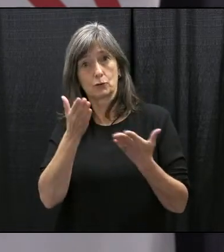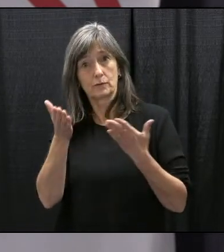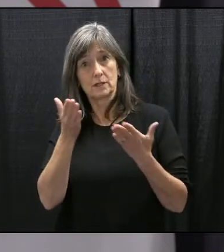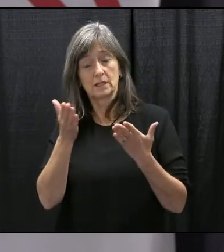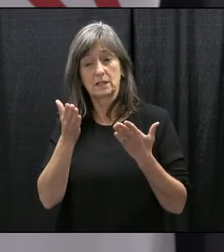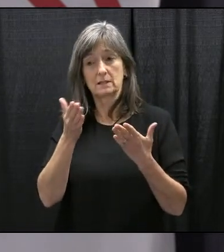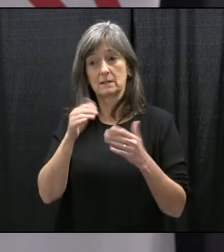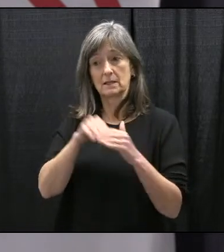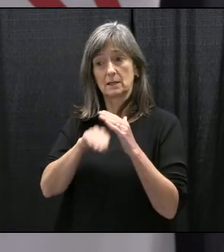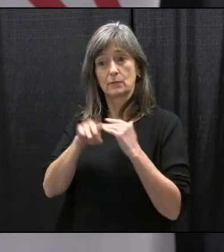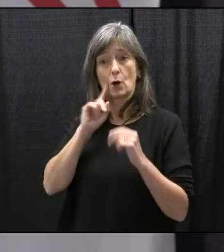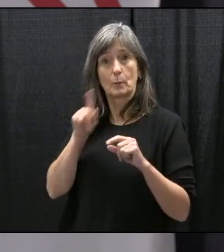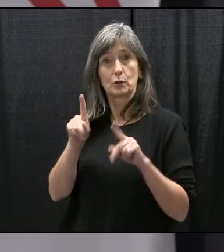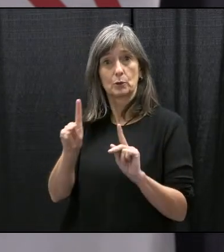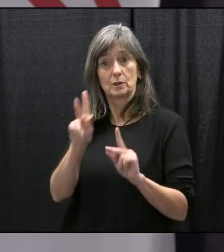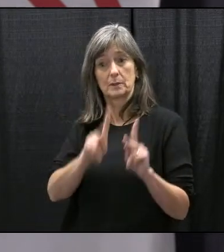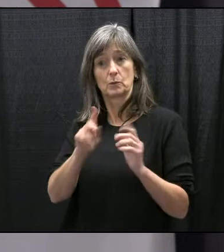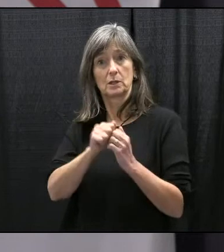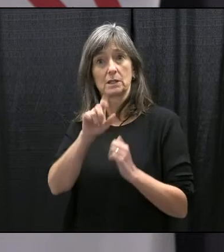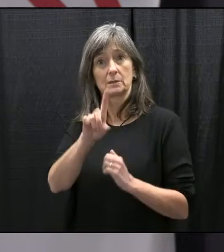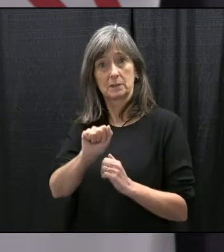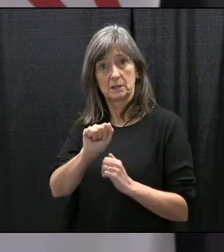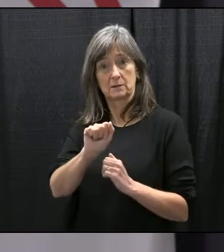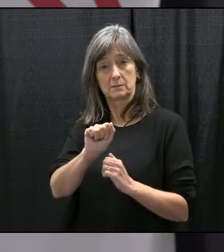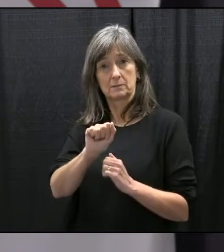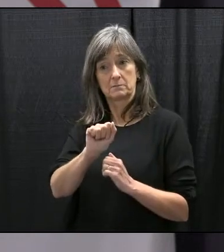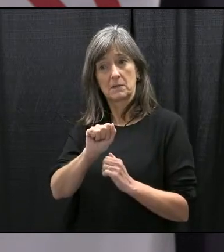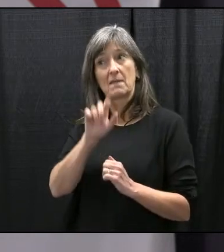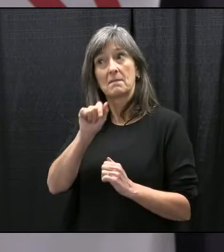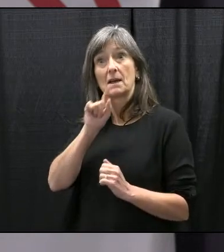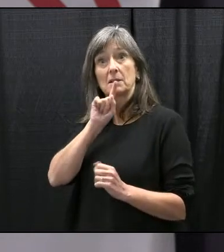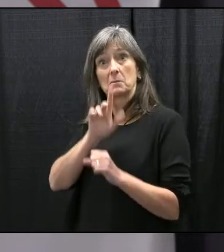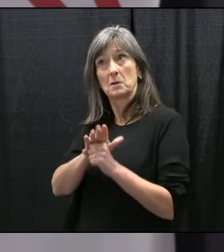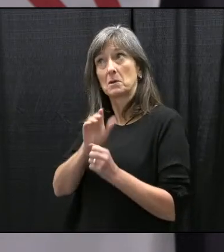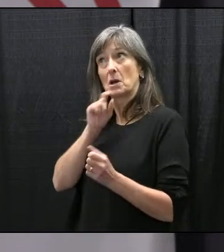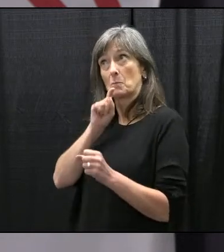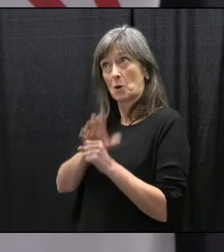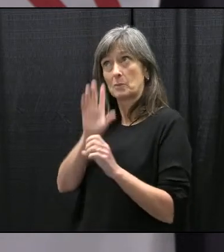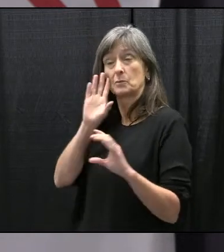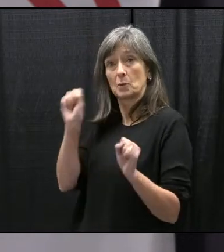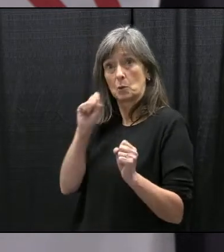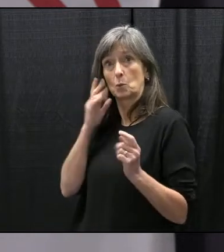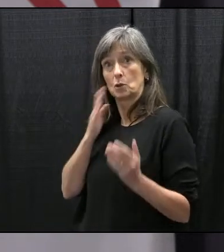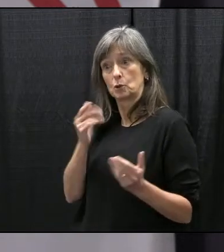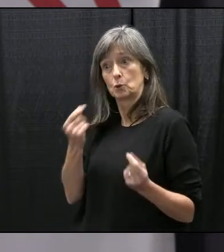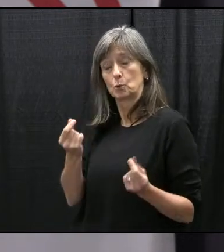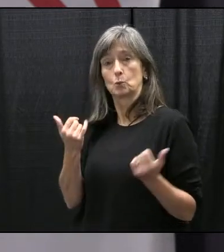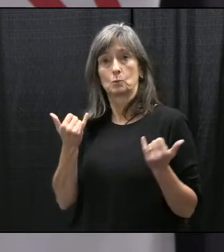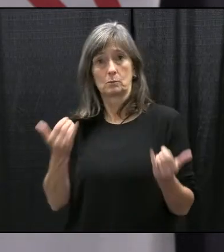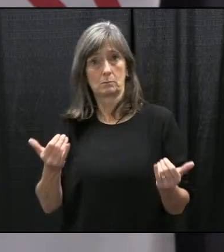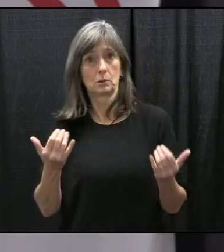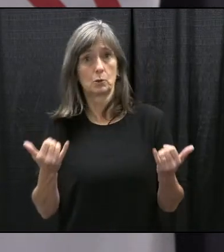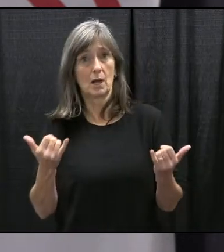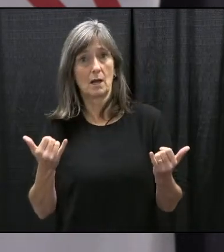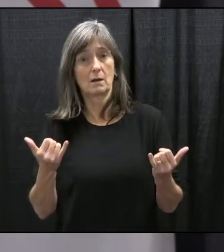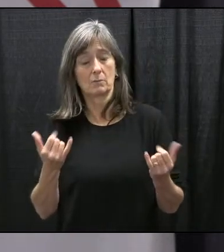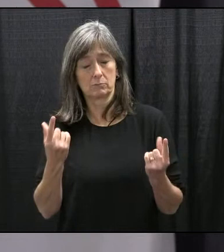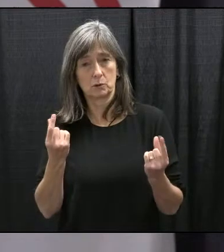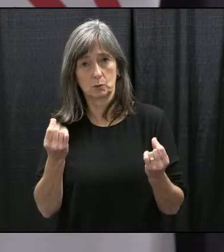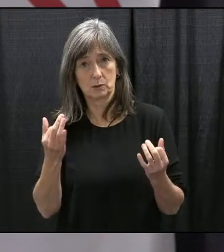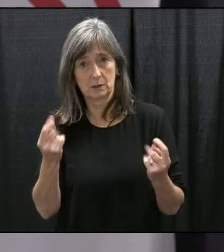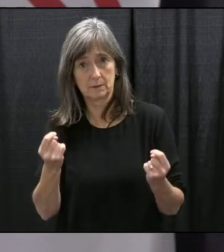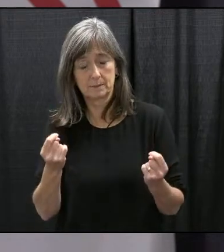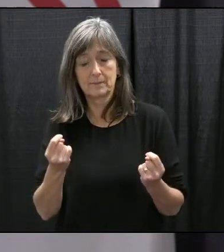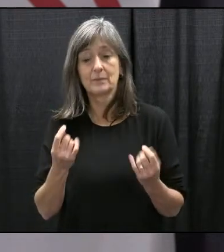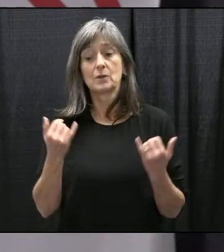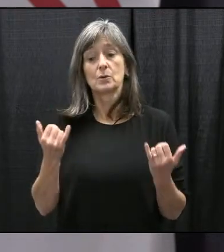disabilities. And today, I am meeting this key commitment. When we as a province improve accessibility